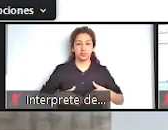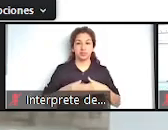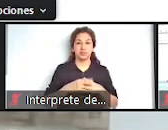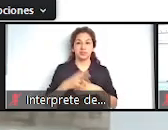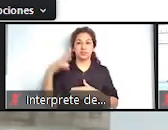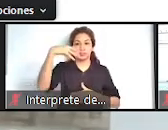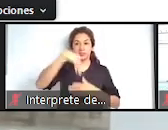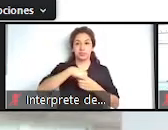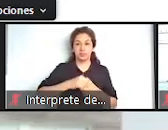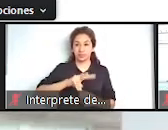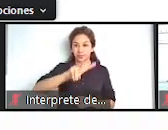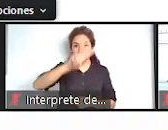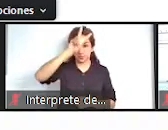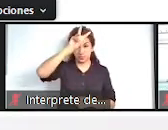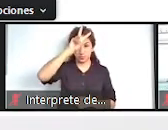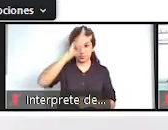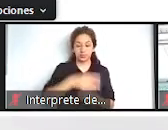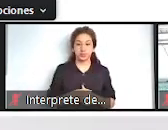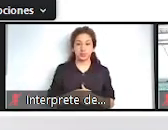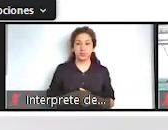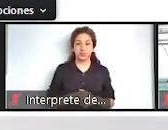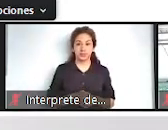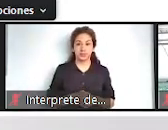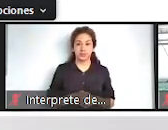rights in peru